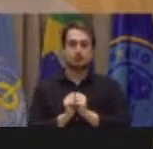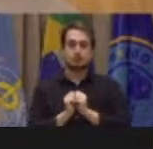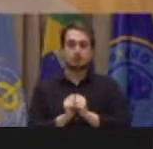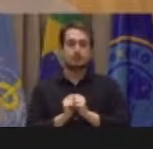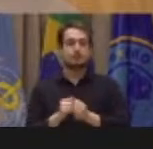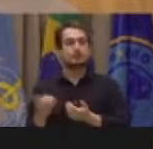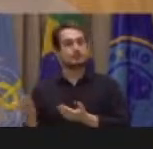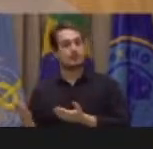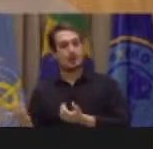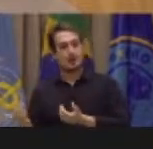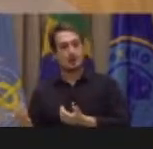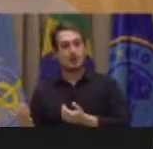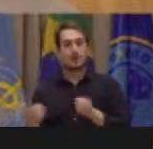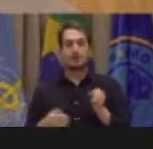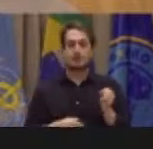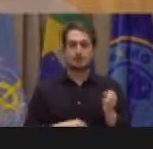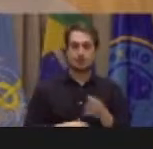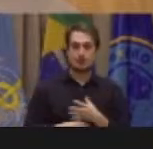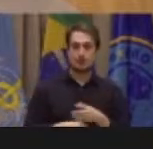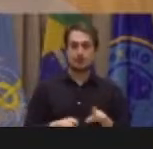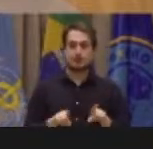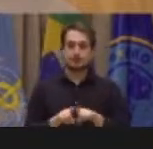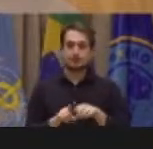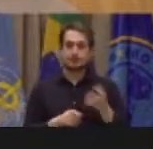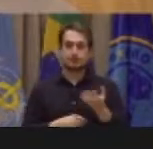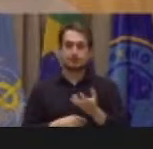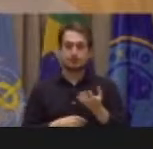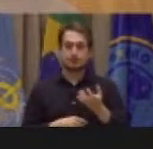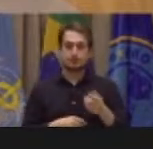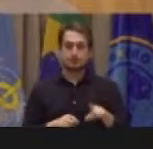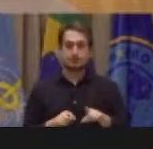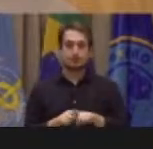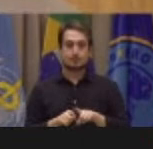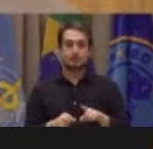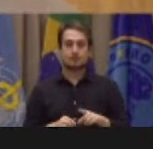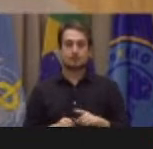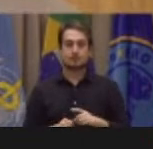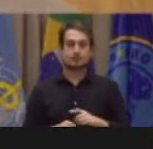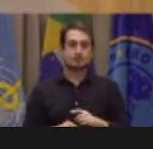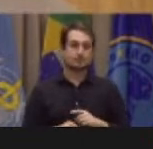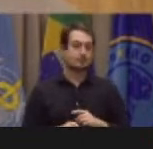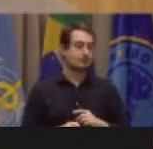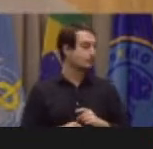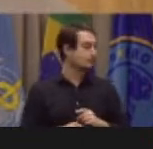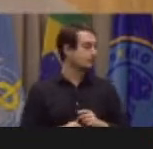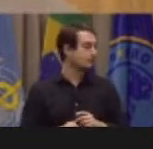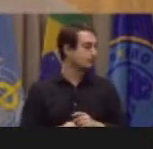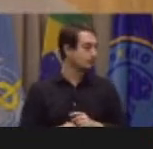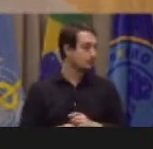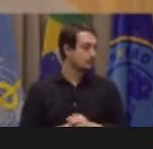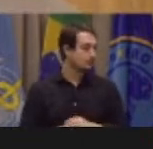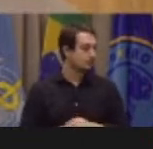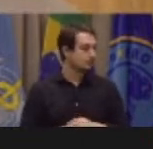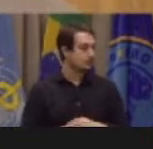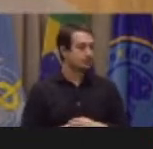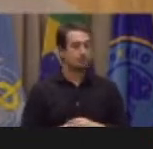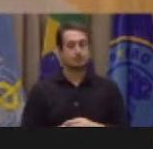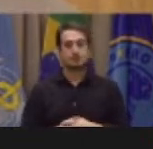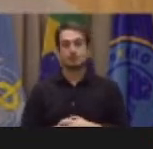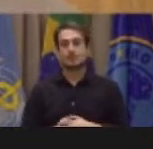players, the innovative young people that want to be part of this,